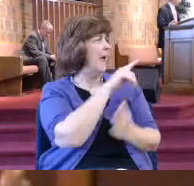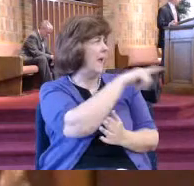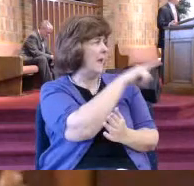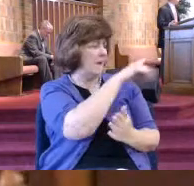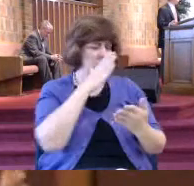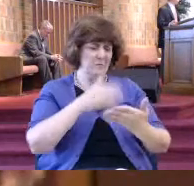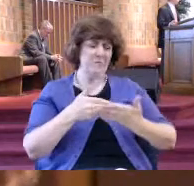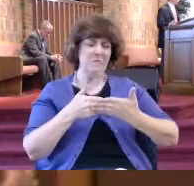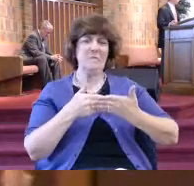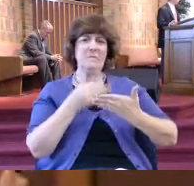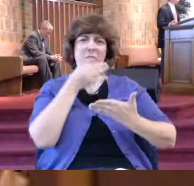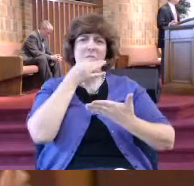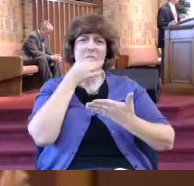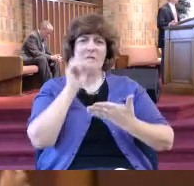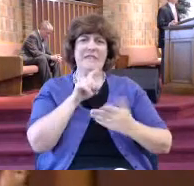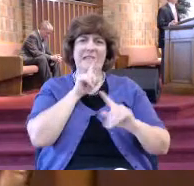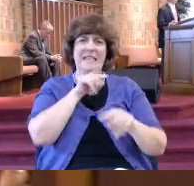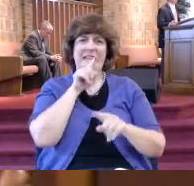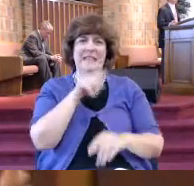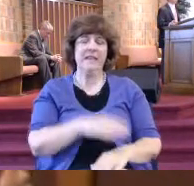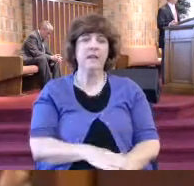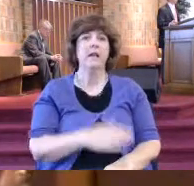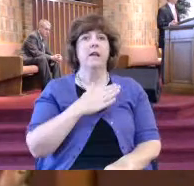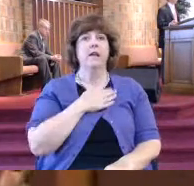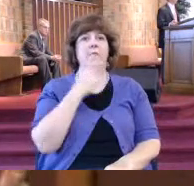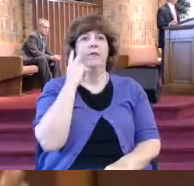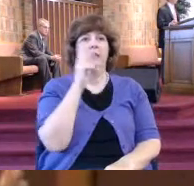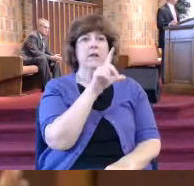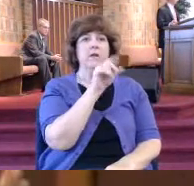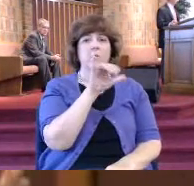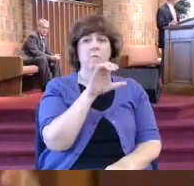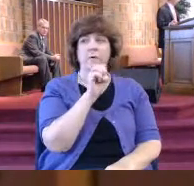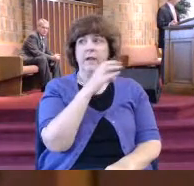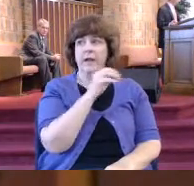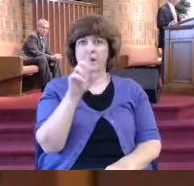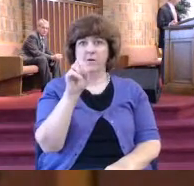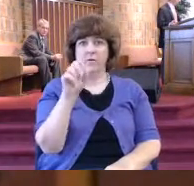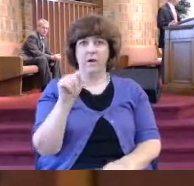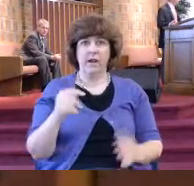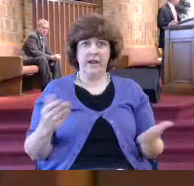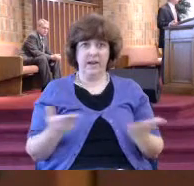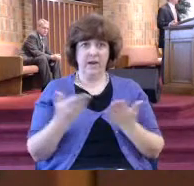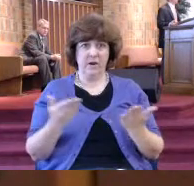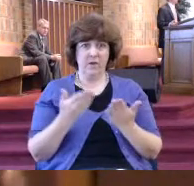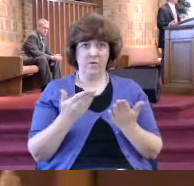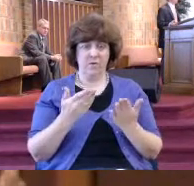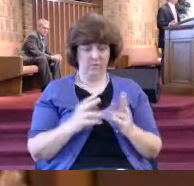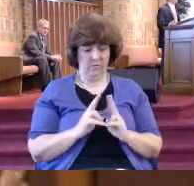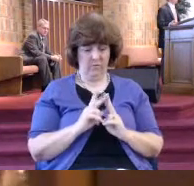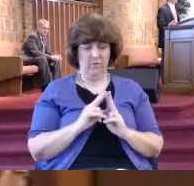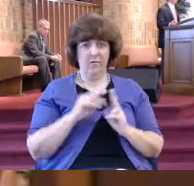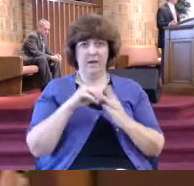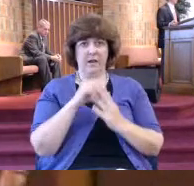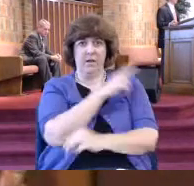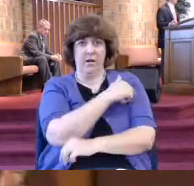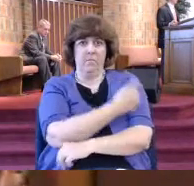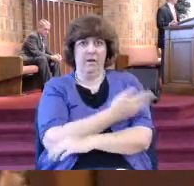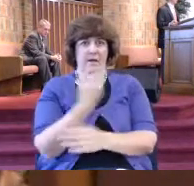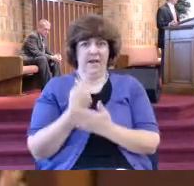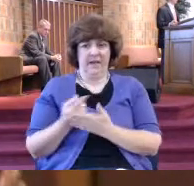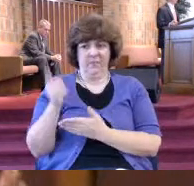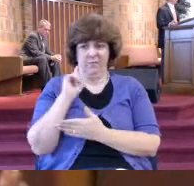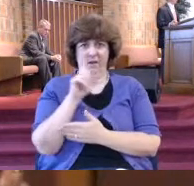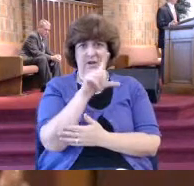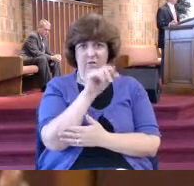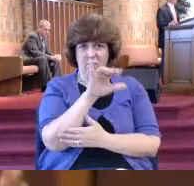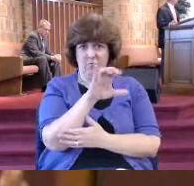him. It's also good to see Lois and Dot here with us this morning. Lois spent a couple days in the hospital last week. They did determine that it